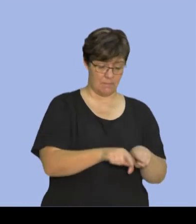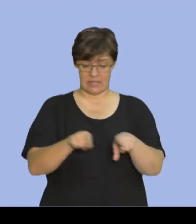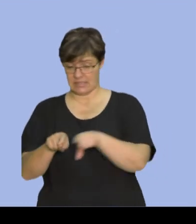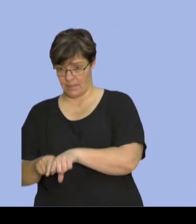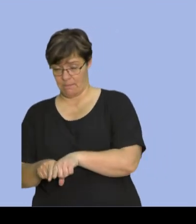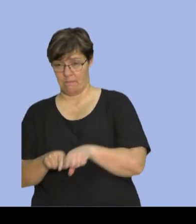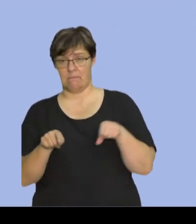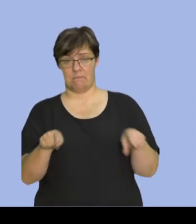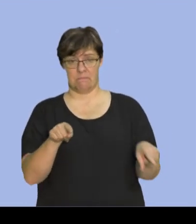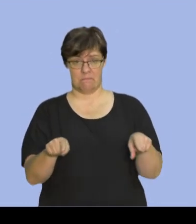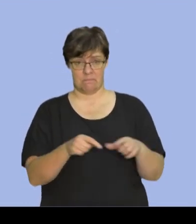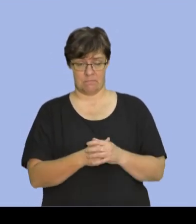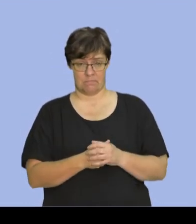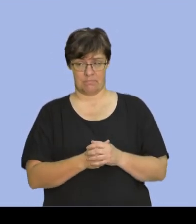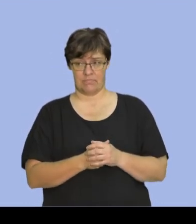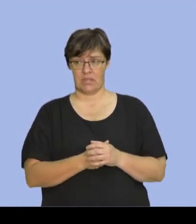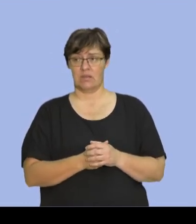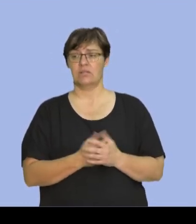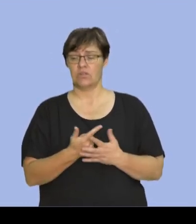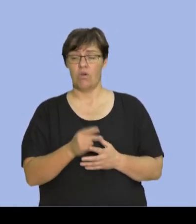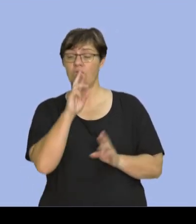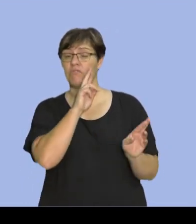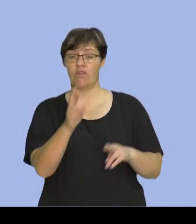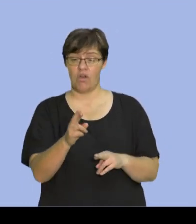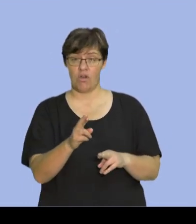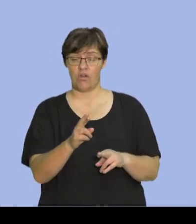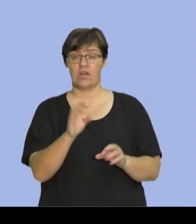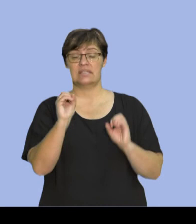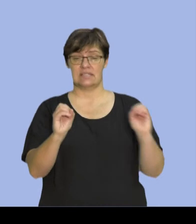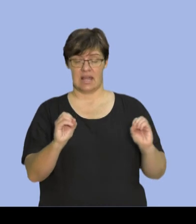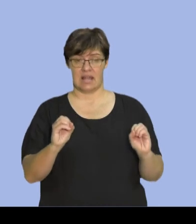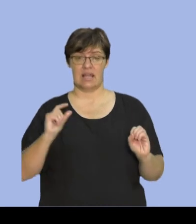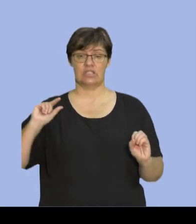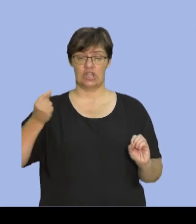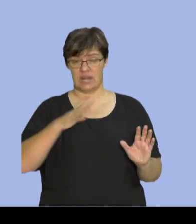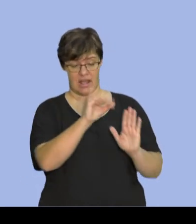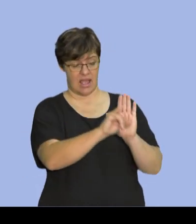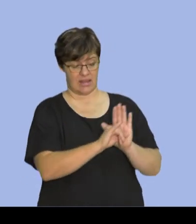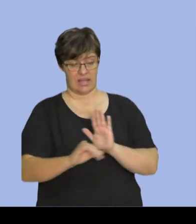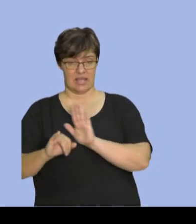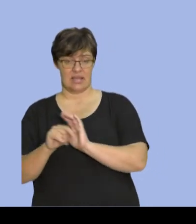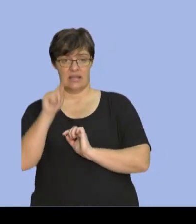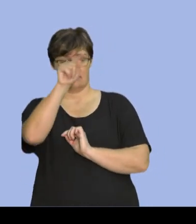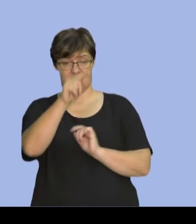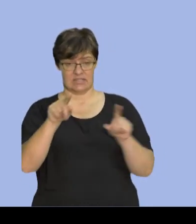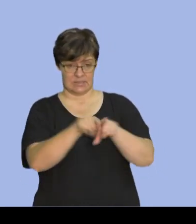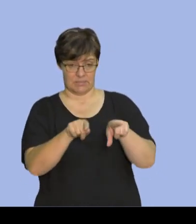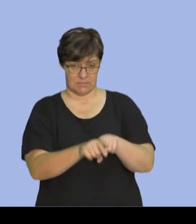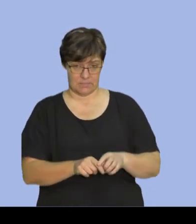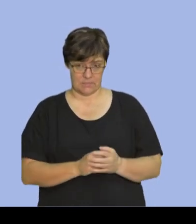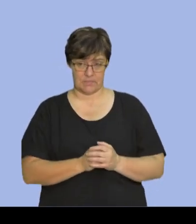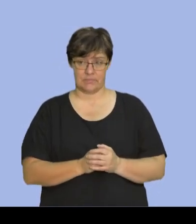of chromosomes. So we refer to this as the cells being genetically identical. So if we look at our